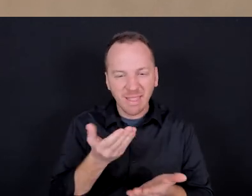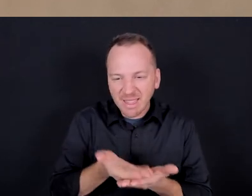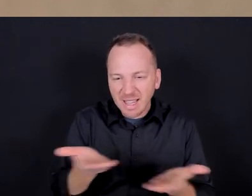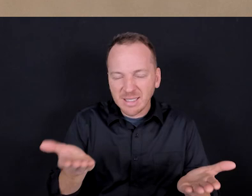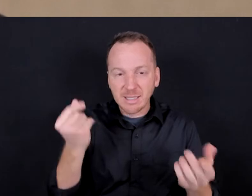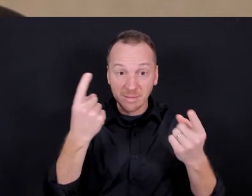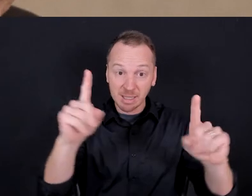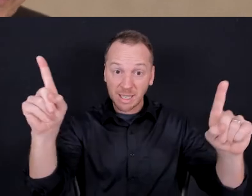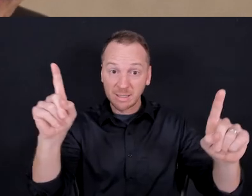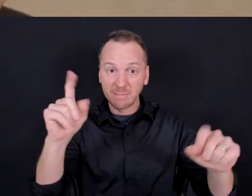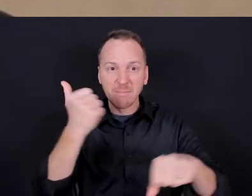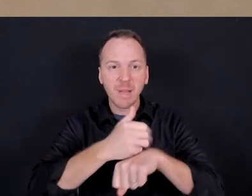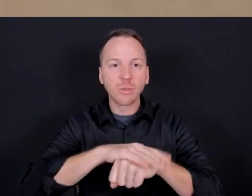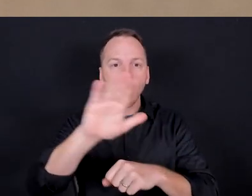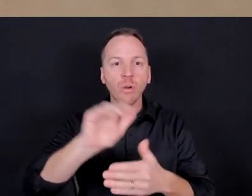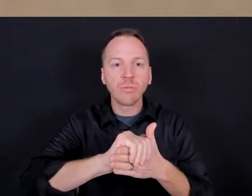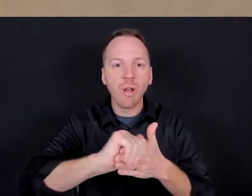determines success in dollars.